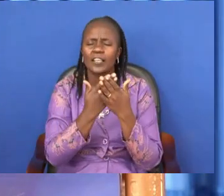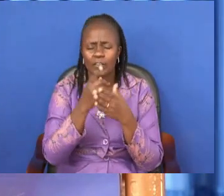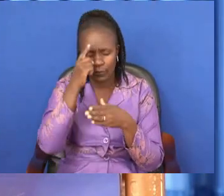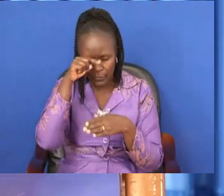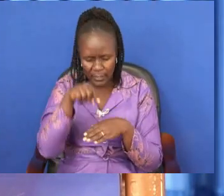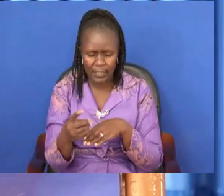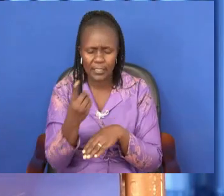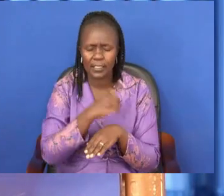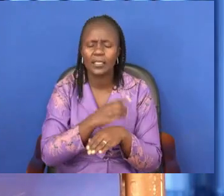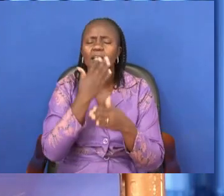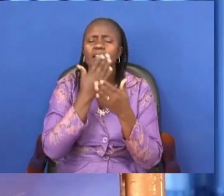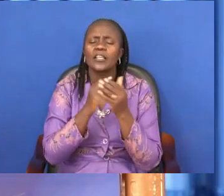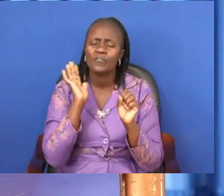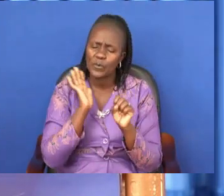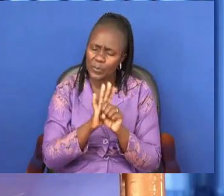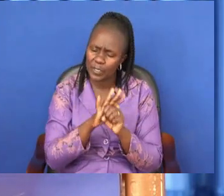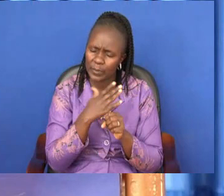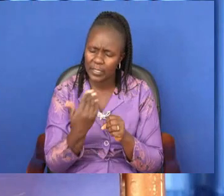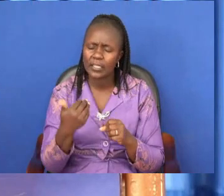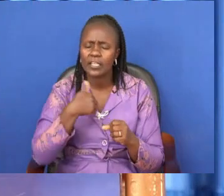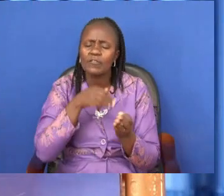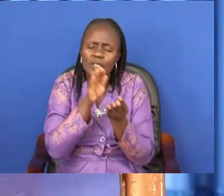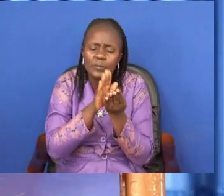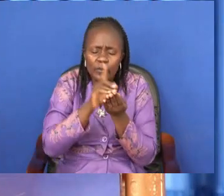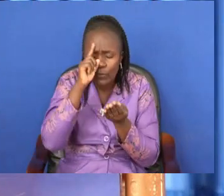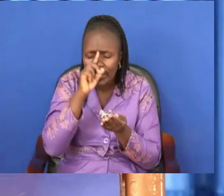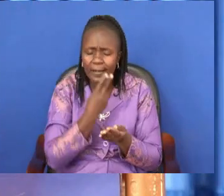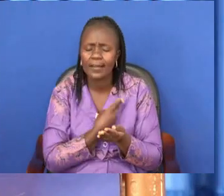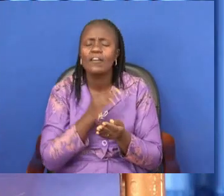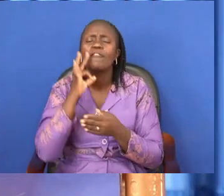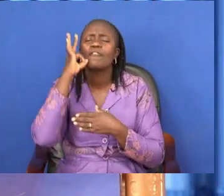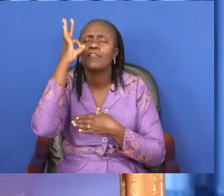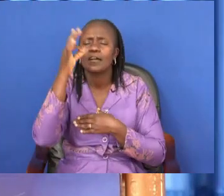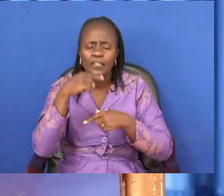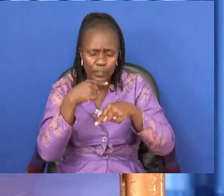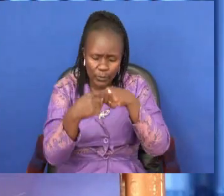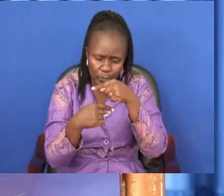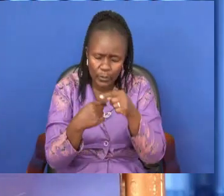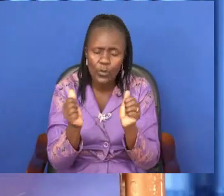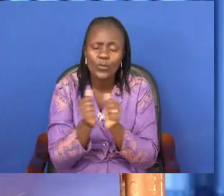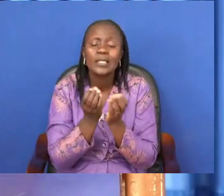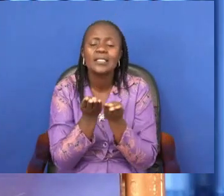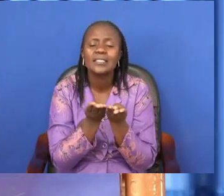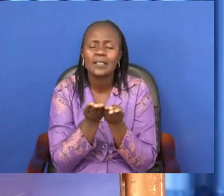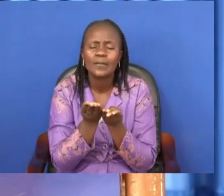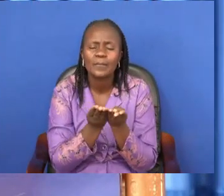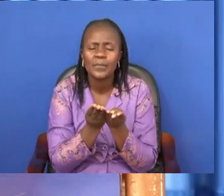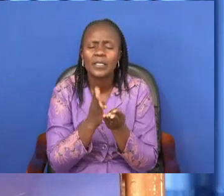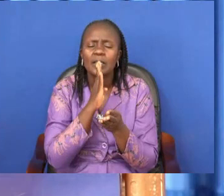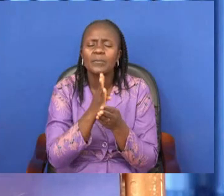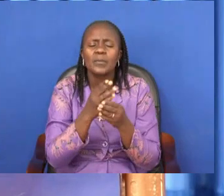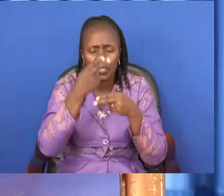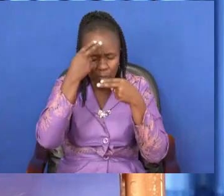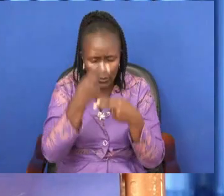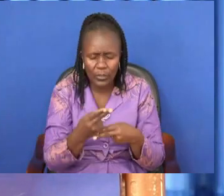day. Thank you for many things that you have in store for us. Father, as we continue with our service, may you be